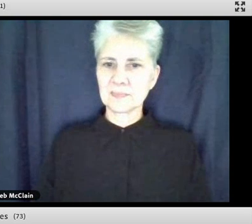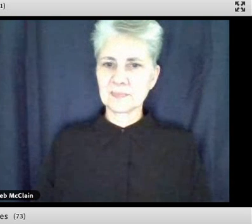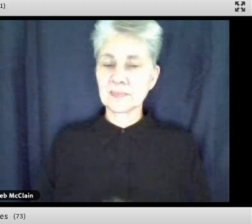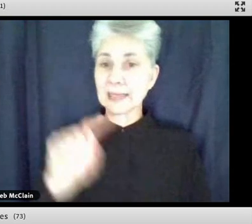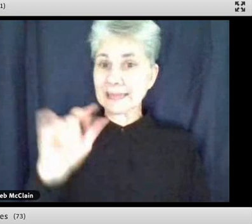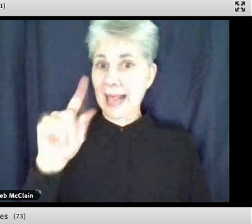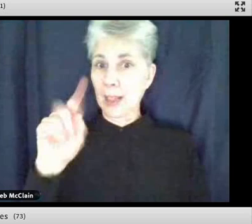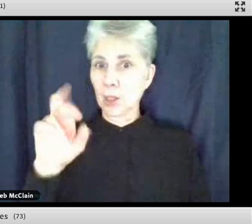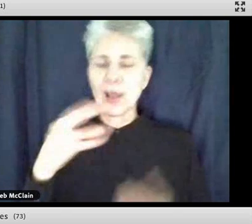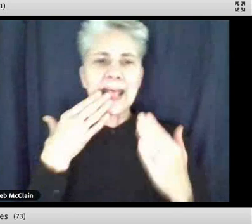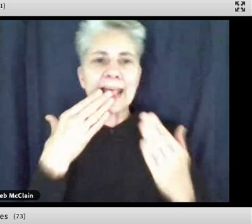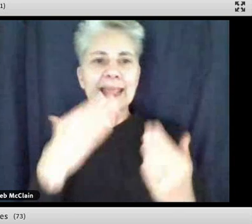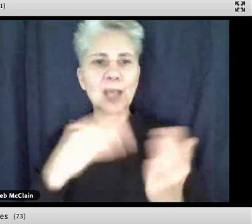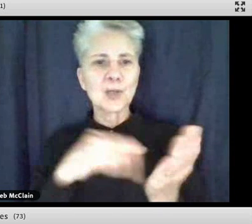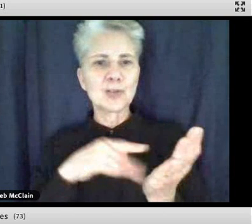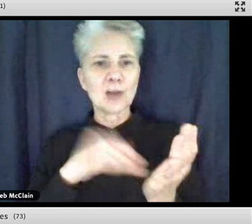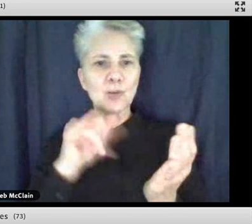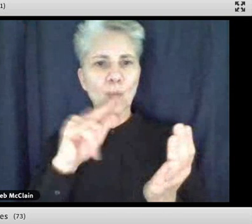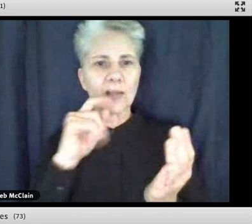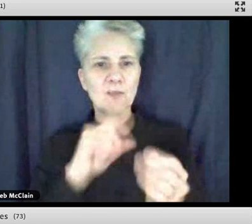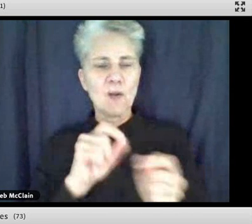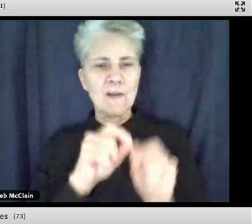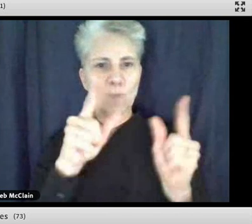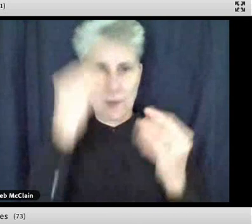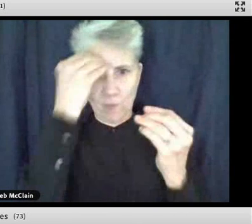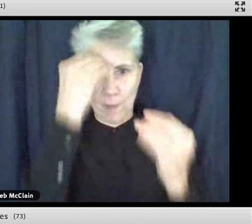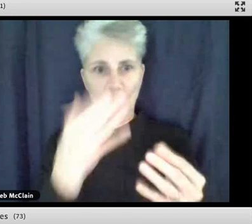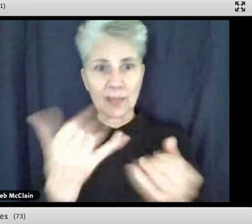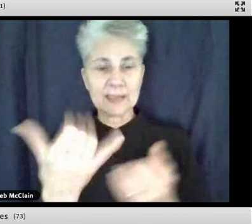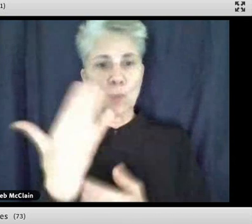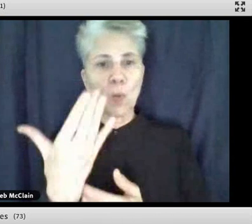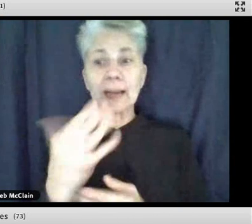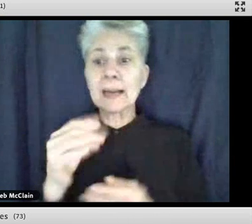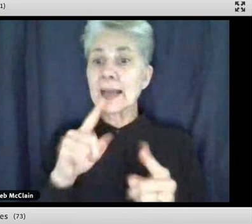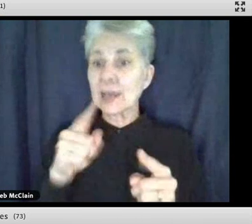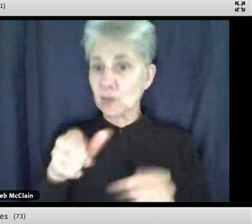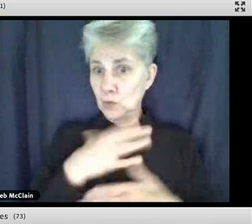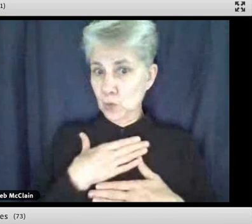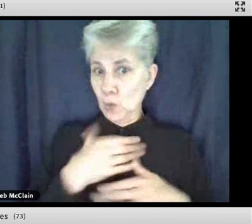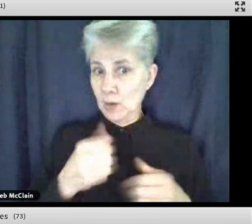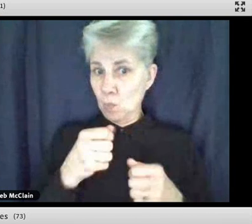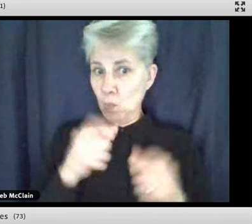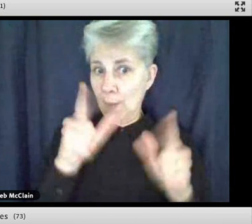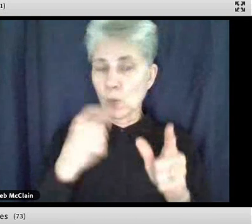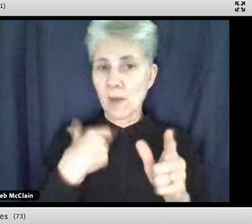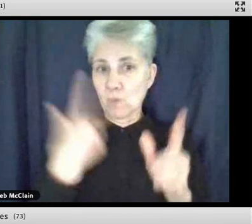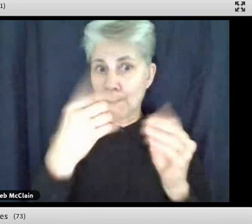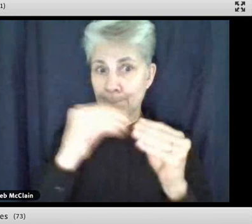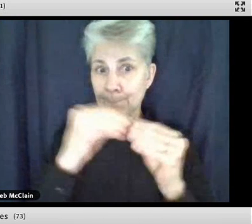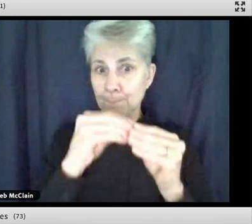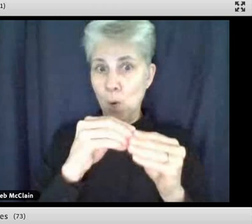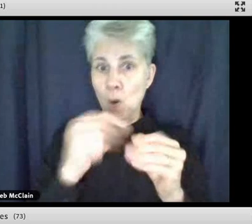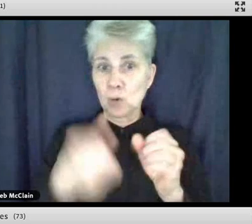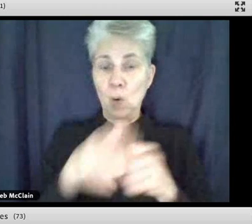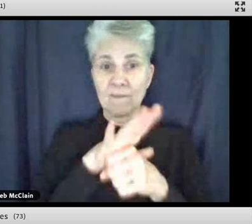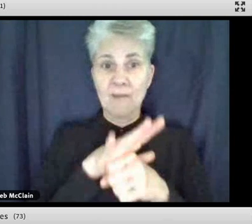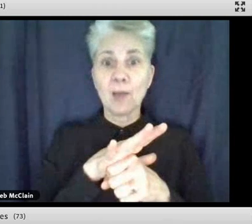Thank you, Dr. Rollins, for an informative webinar this morning. Attendees, if you enjoyed this webinar, we do have one more